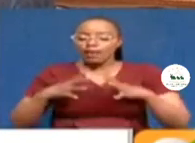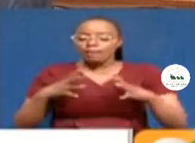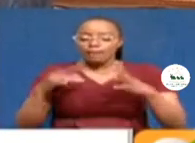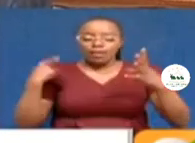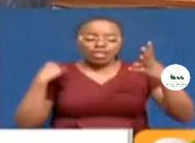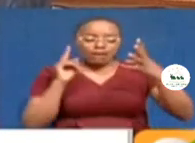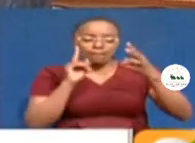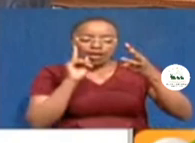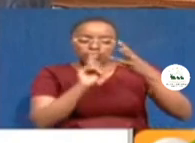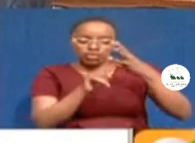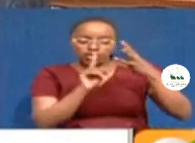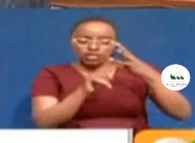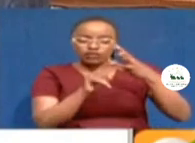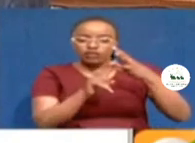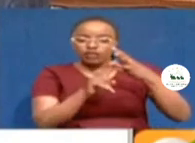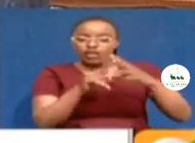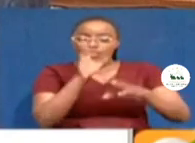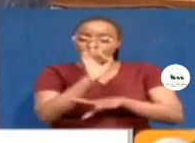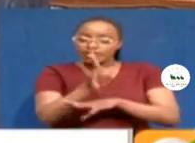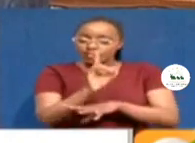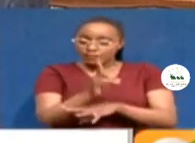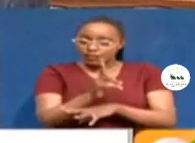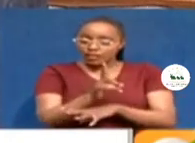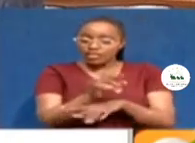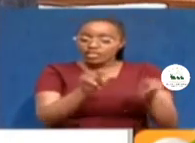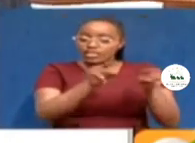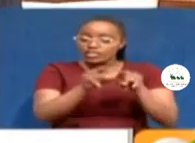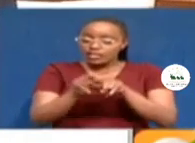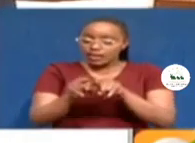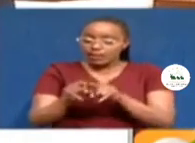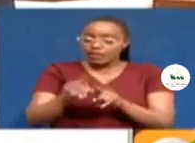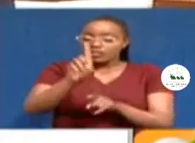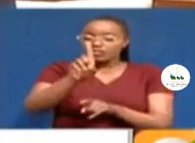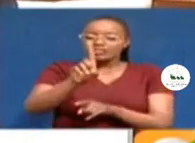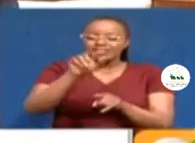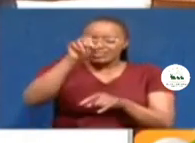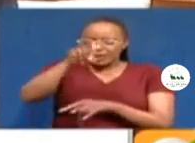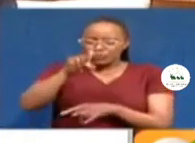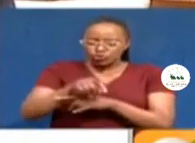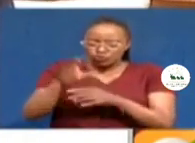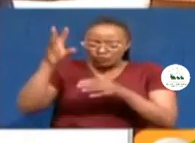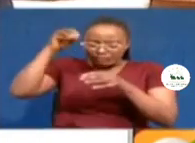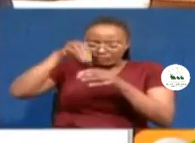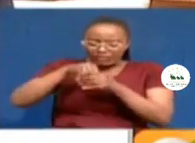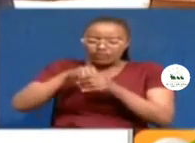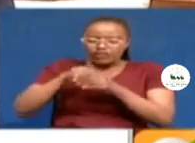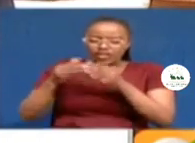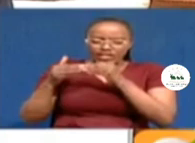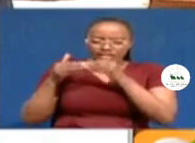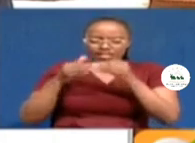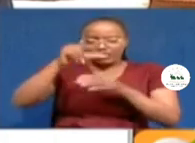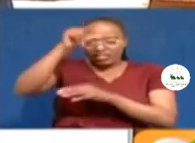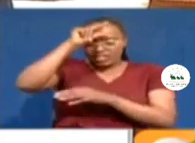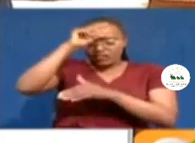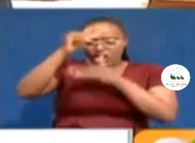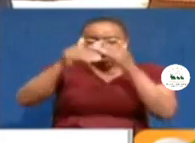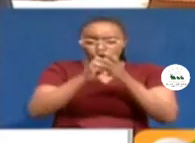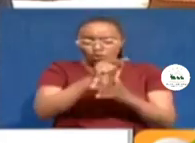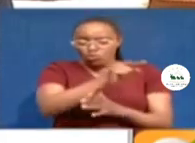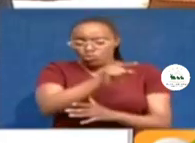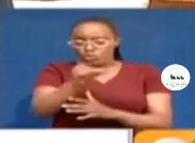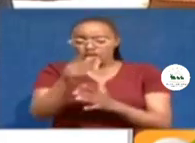And three, discipline as the DNA in running the government. All